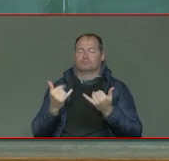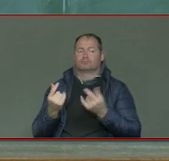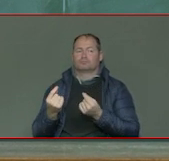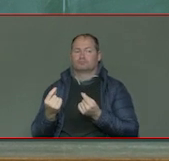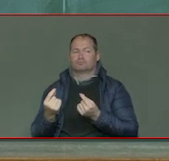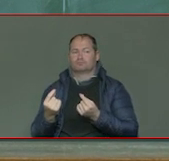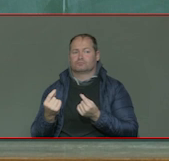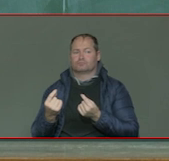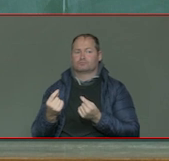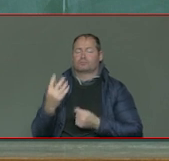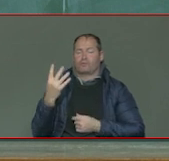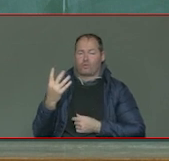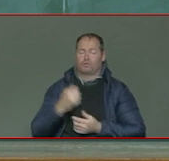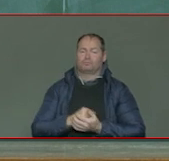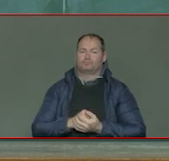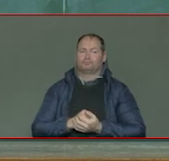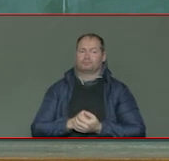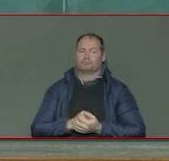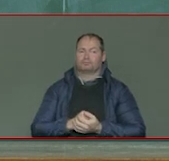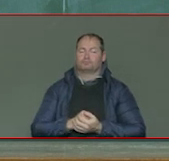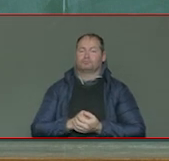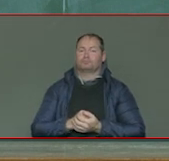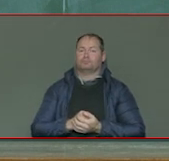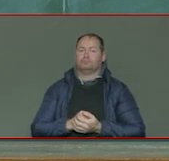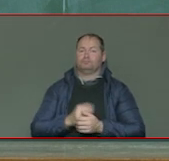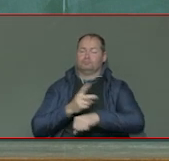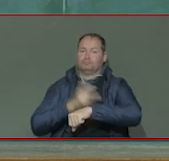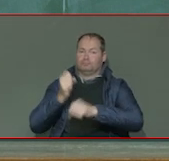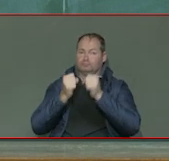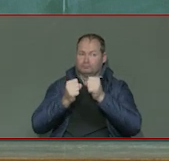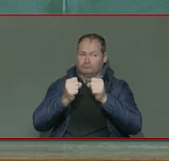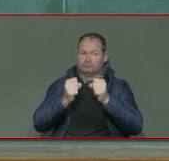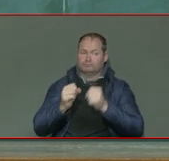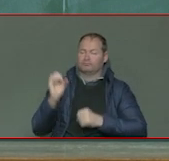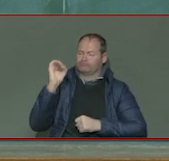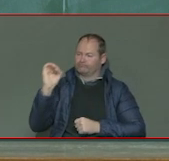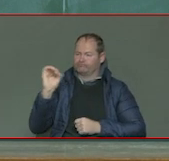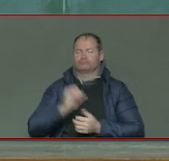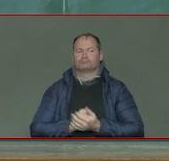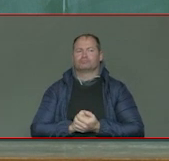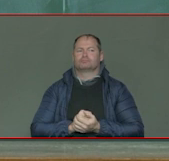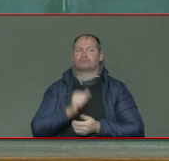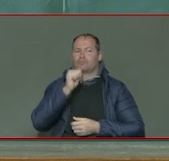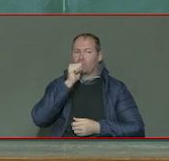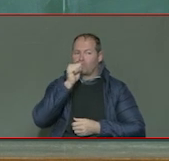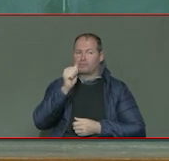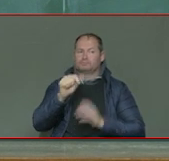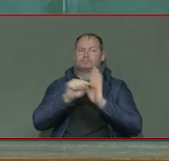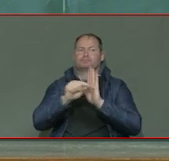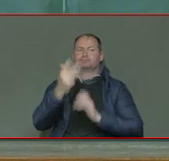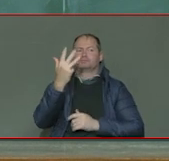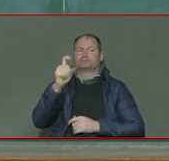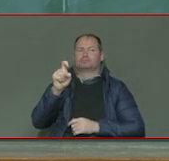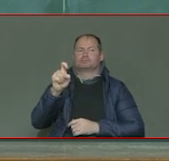is. The derivative of a constant is, so the answer is negative 9x squared plus